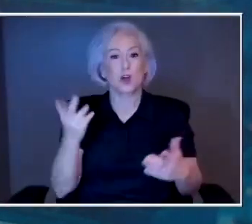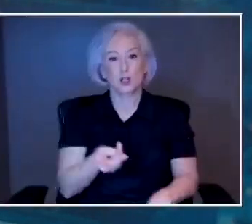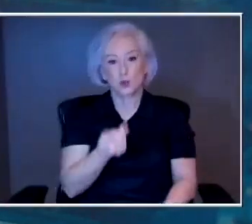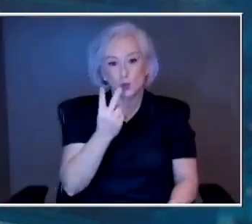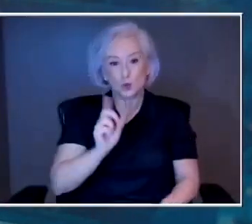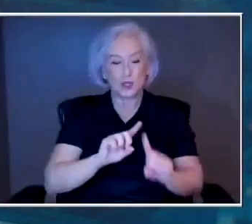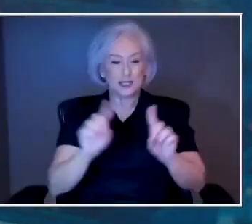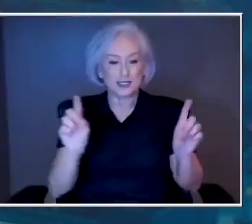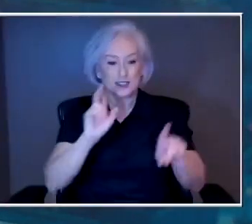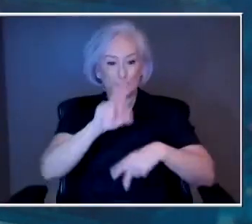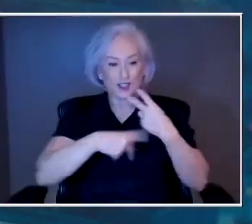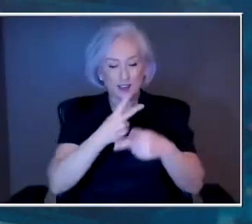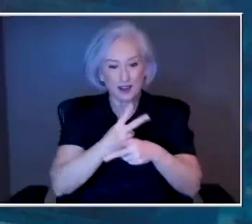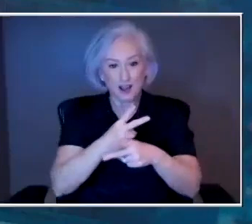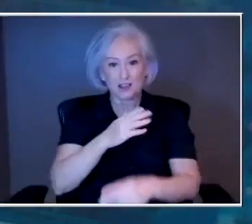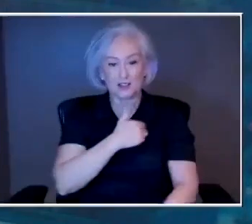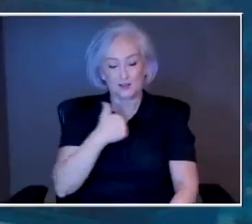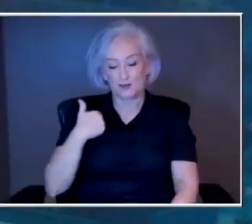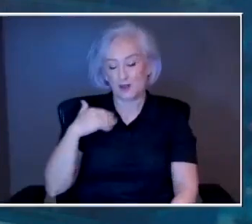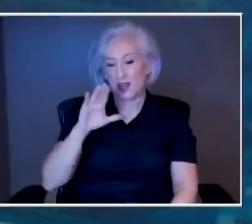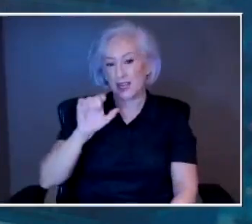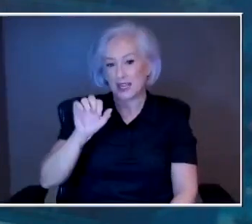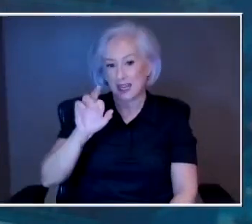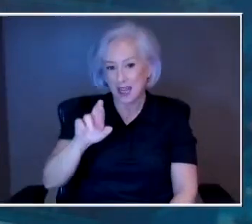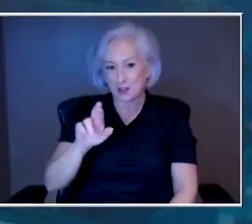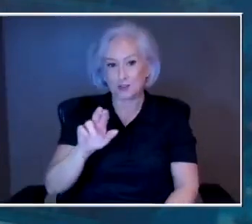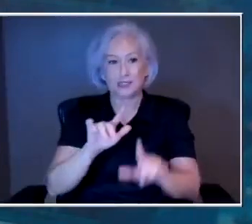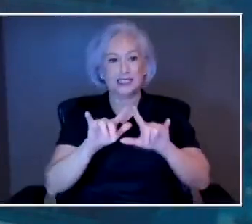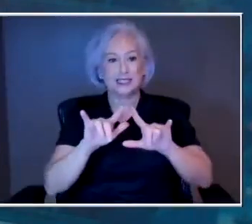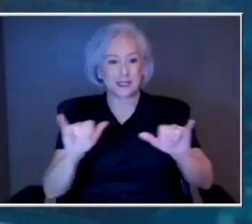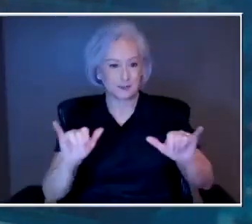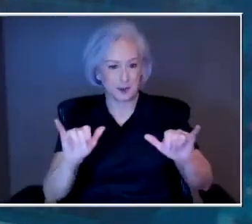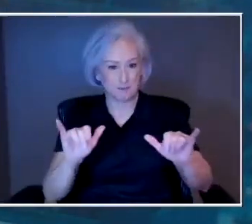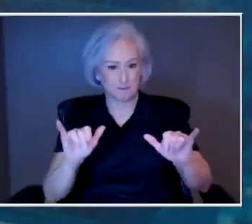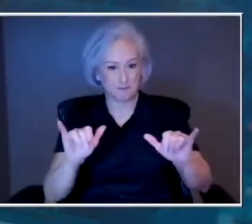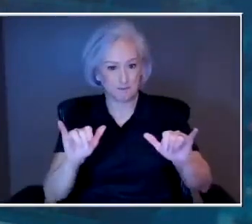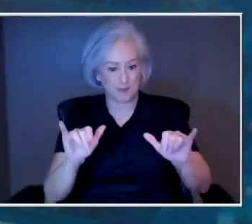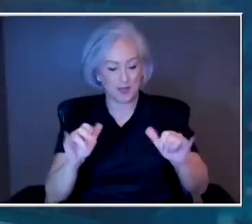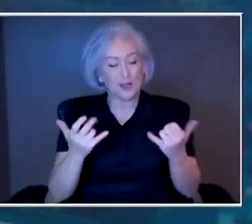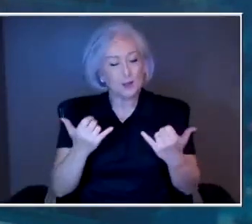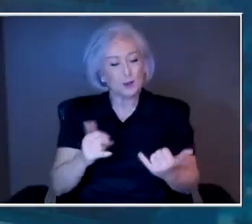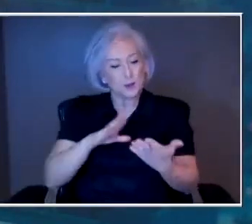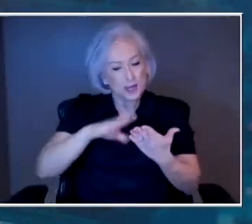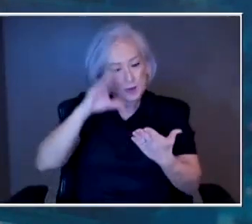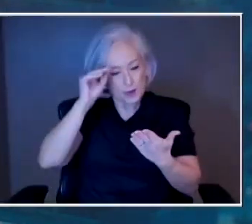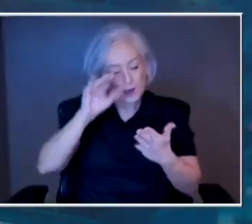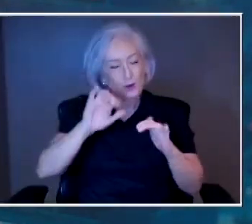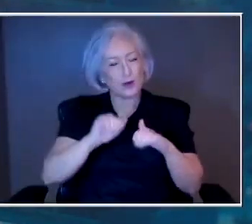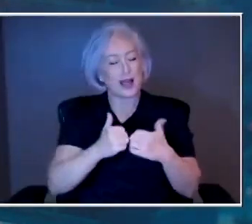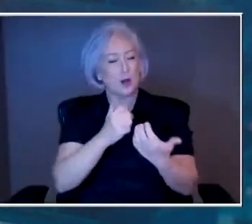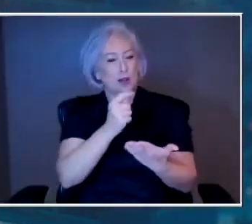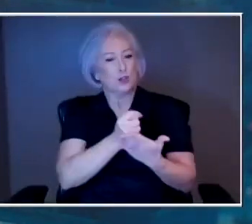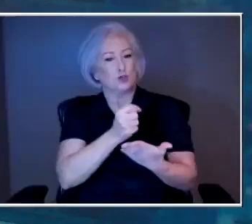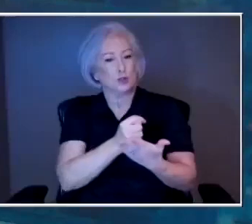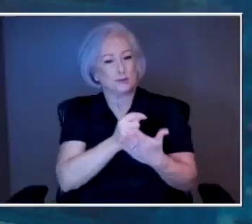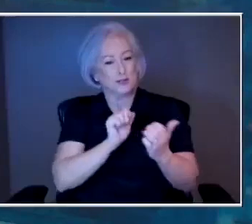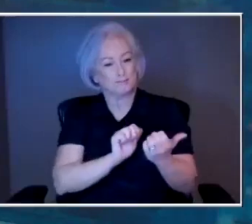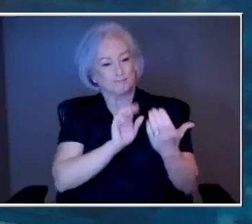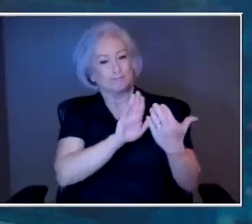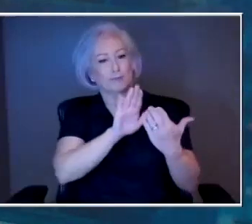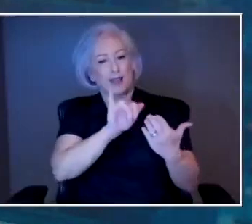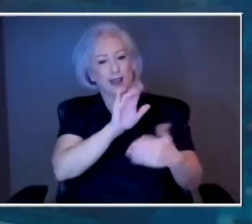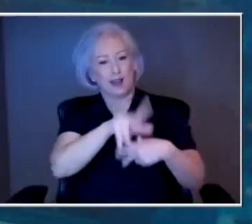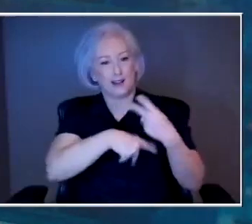same time. Today, we are learning the important nuance needed to treat cases like hers, plus the lessons Mila learned through